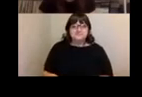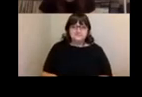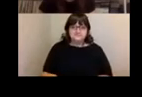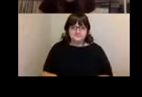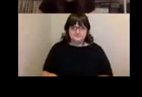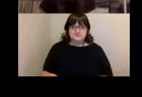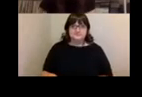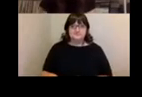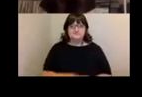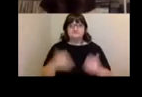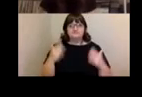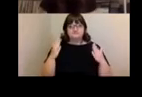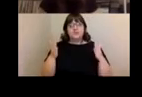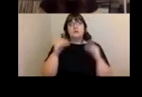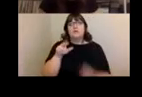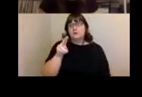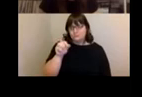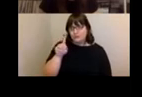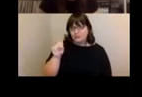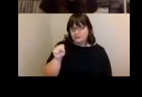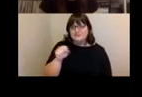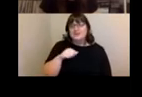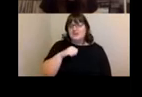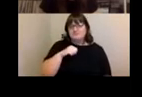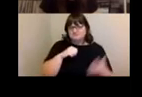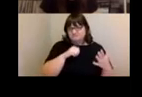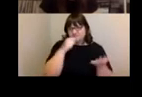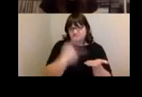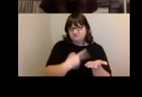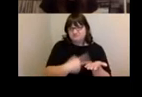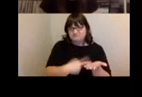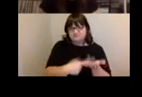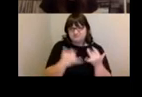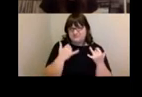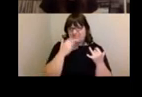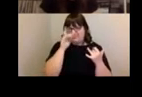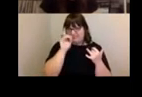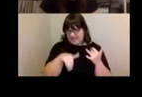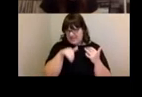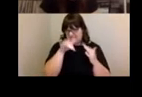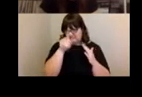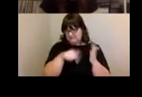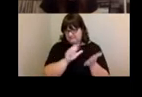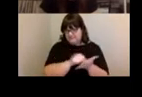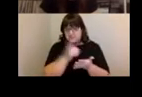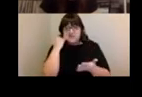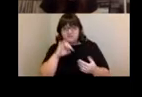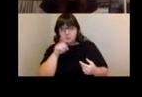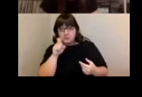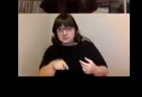And then there are a whole bunch of notes, and I'm not going to go over any of these notes unless someone has a